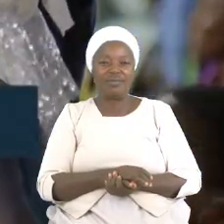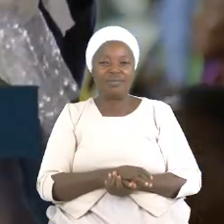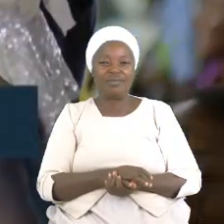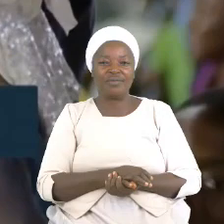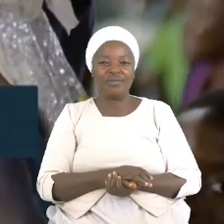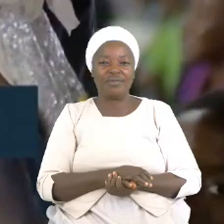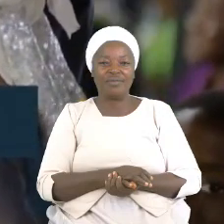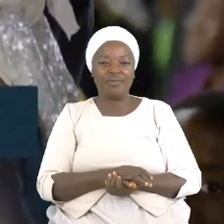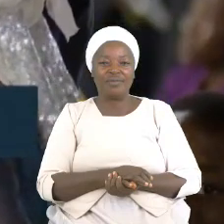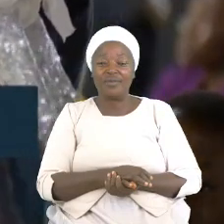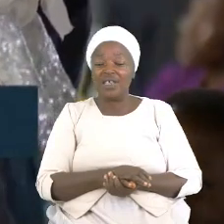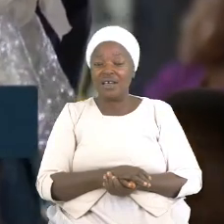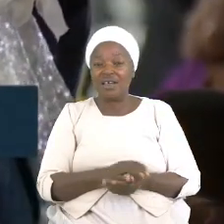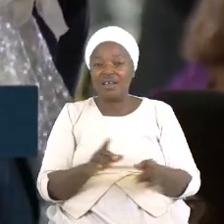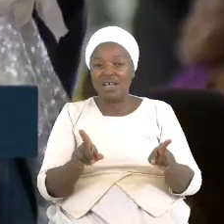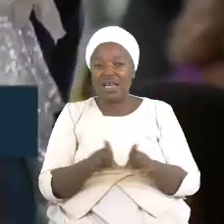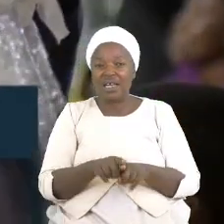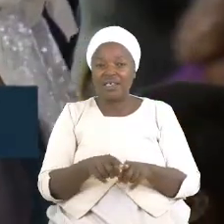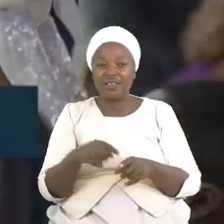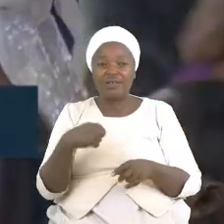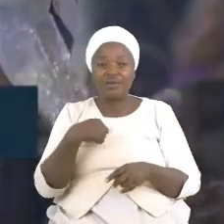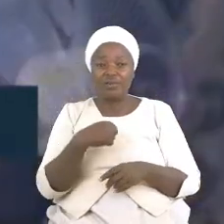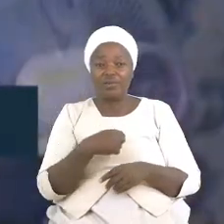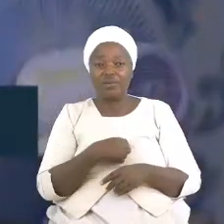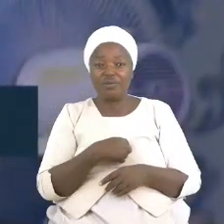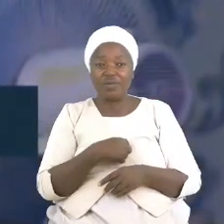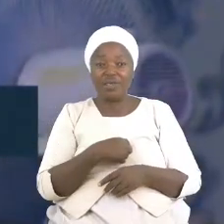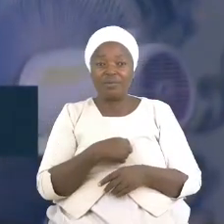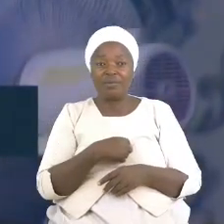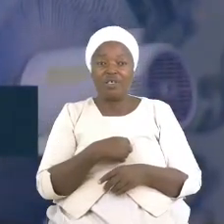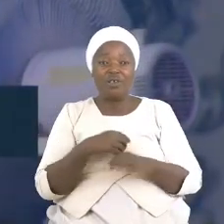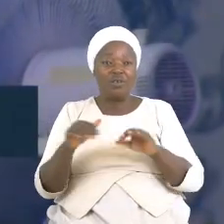As we deal with the adults, let's deal with the children also.